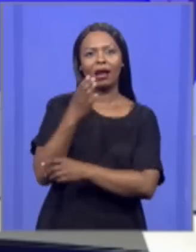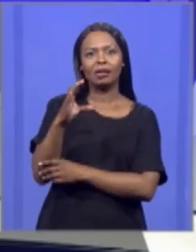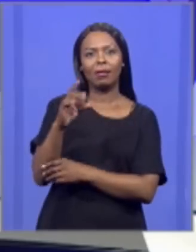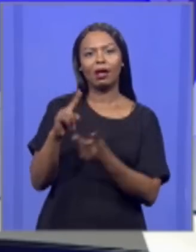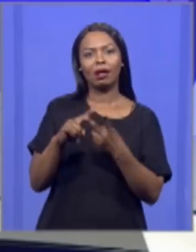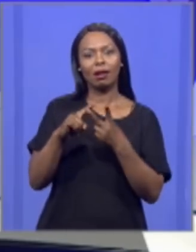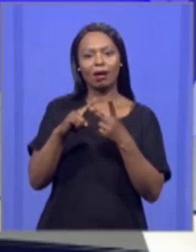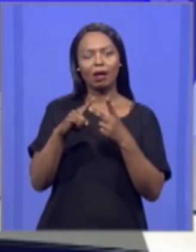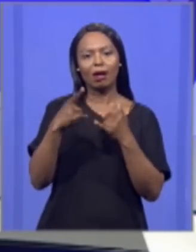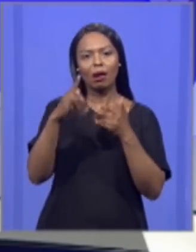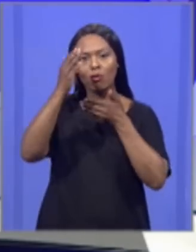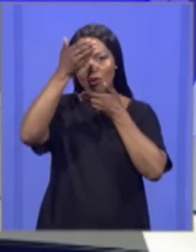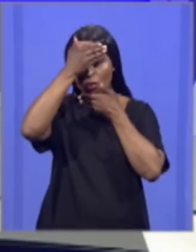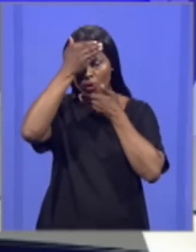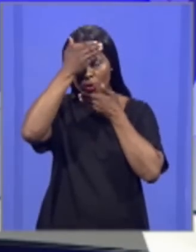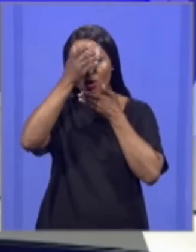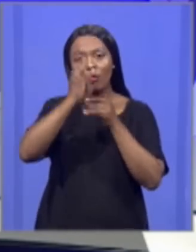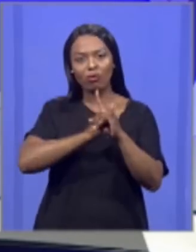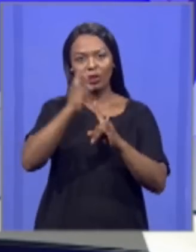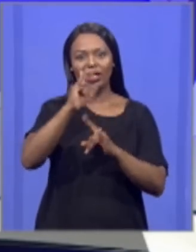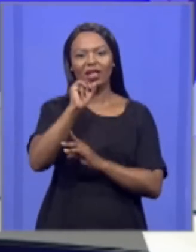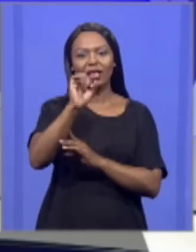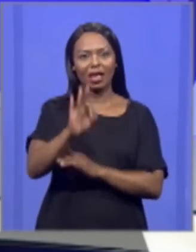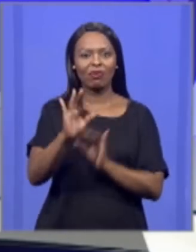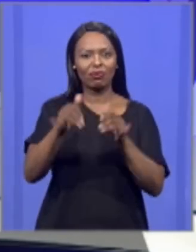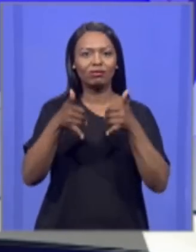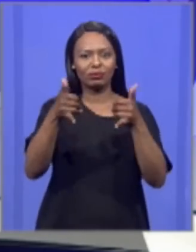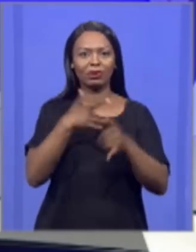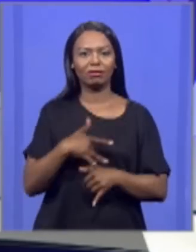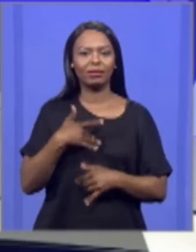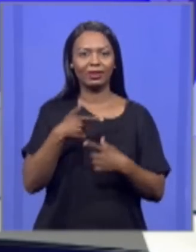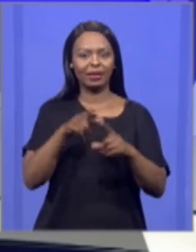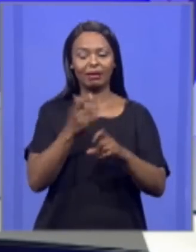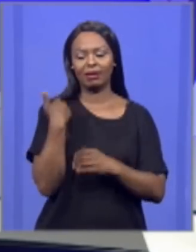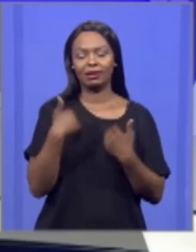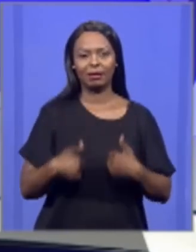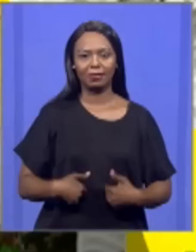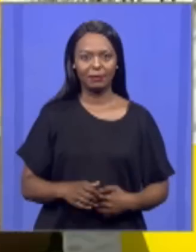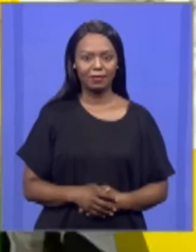ba dinkgwete tša CAF Women's Champions League ka Sontaga.